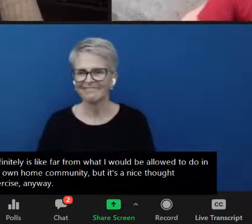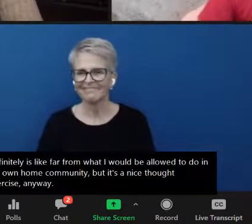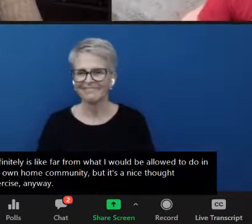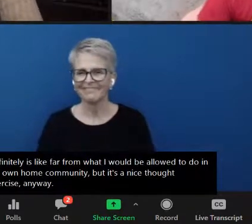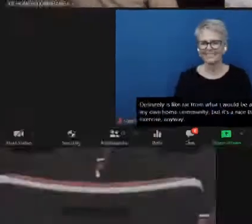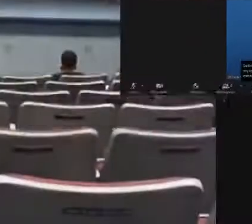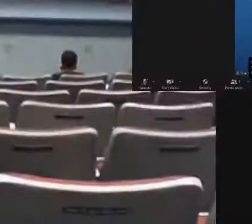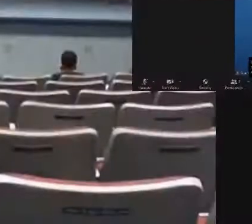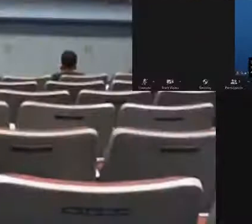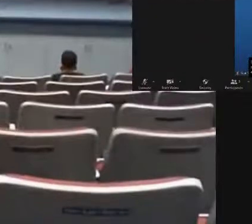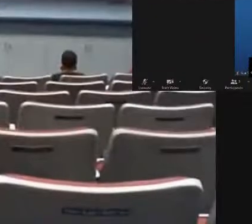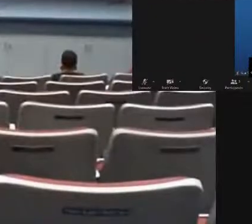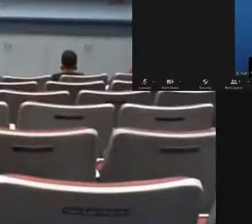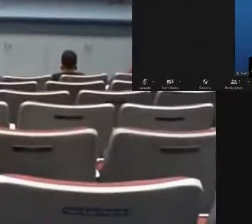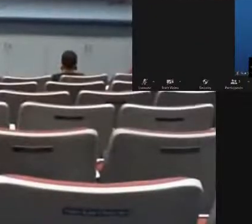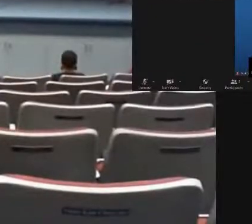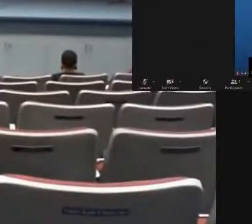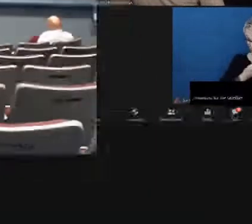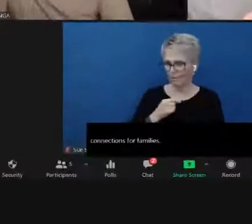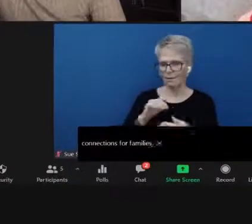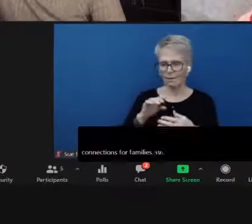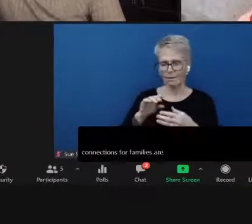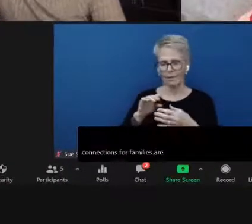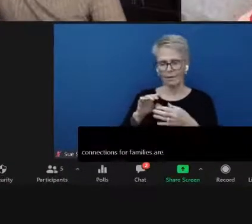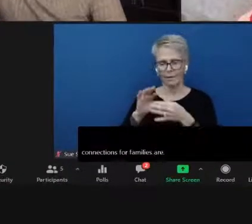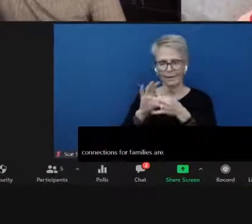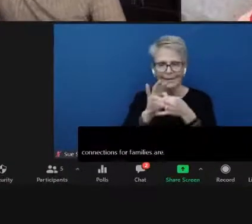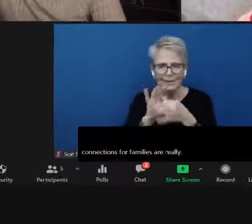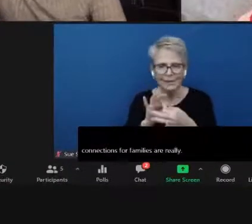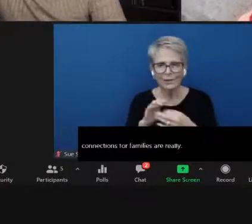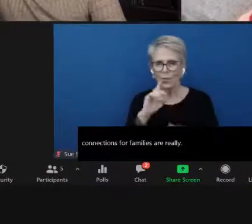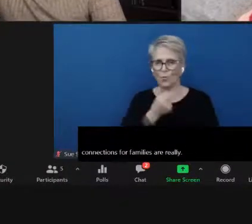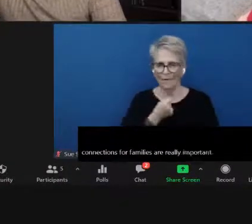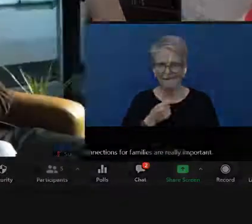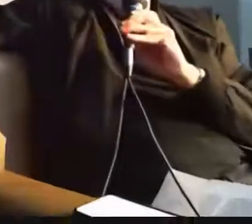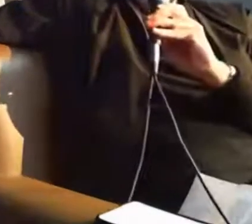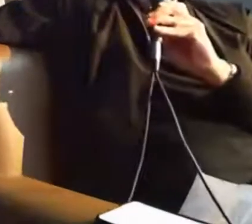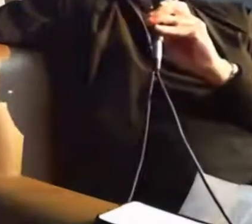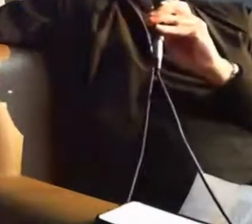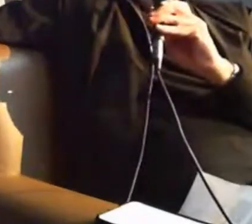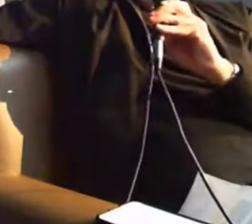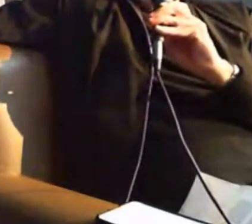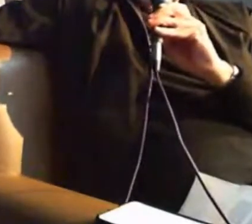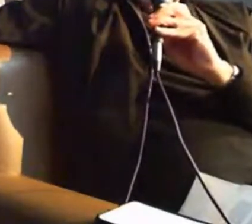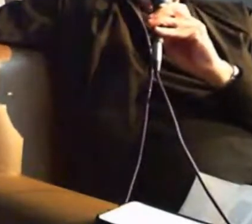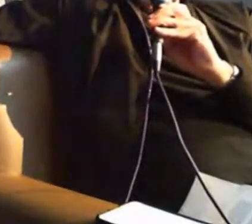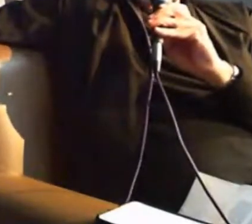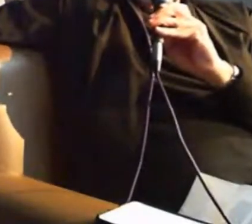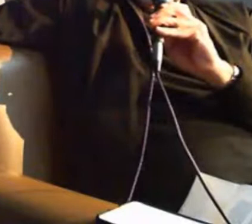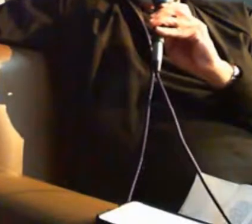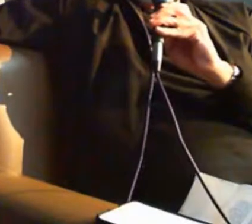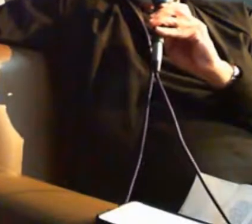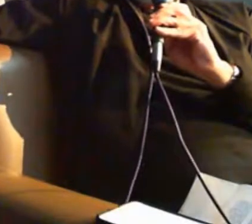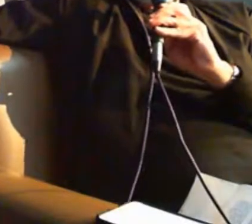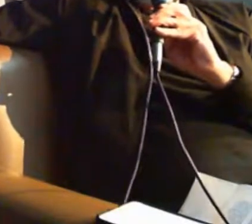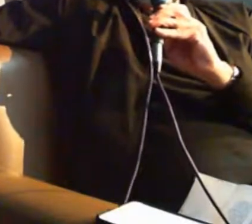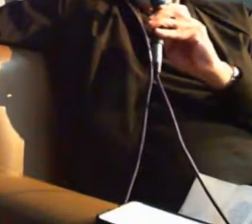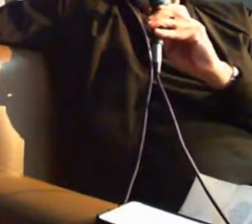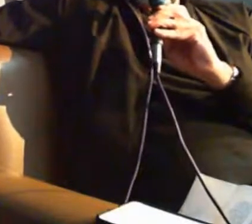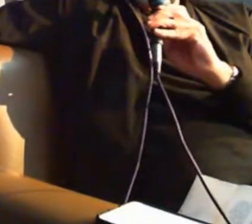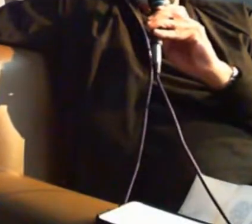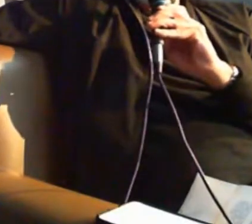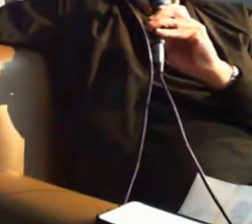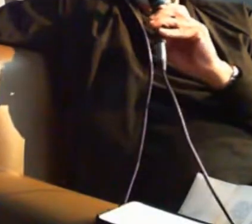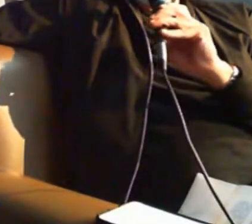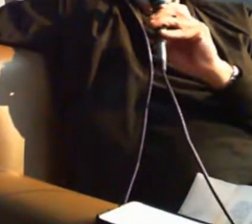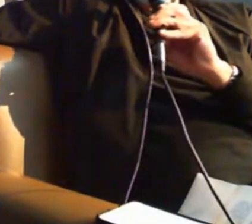Yes, queer connections, queer families are really important, and special, just the festival ended this